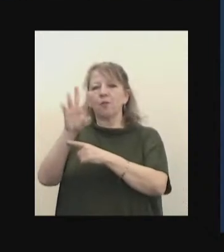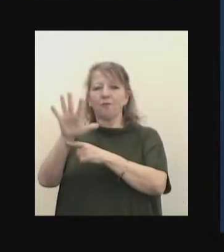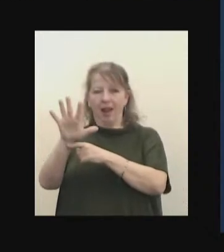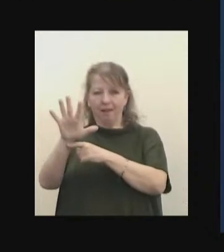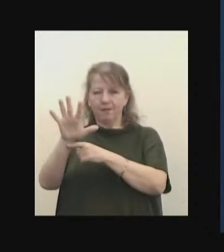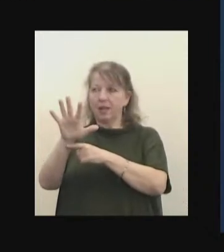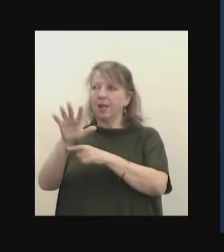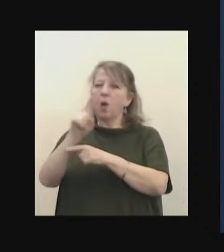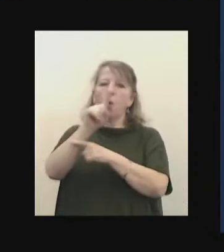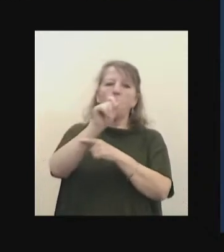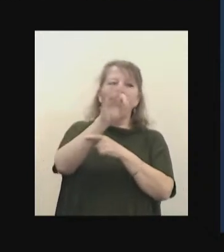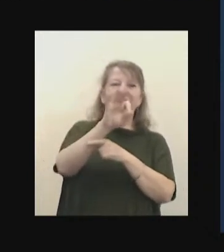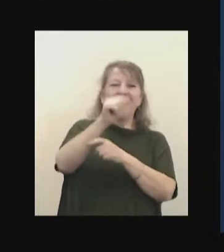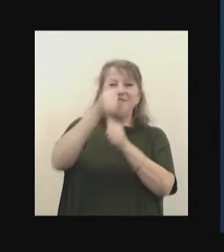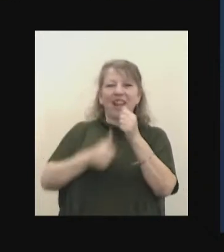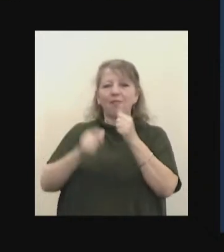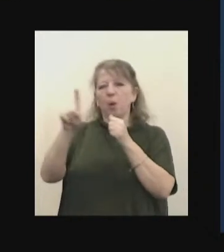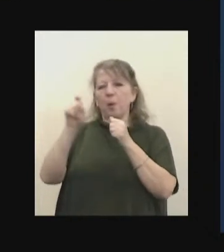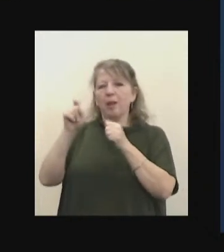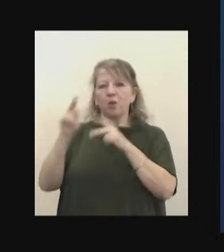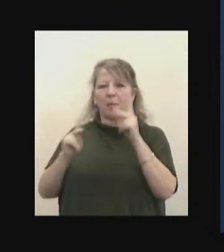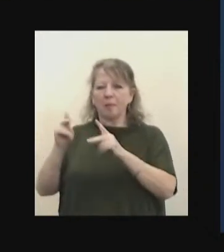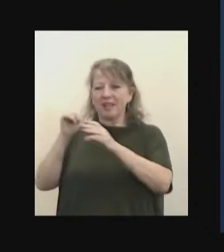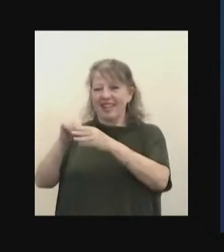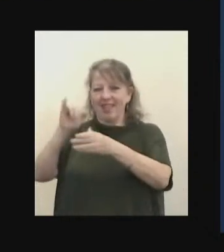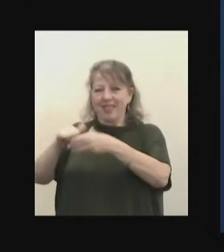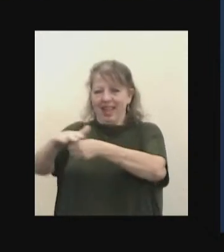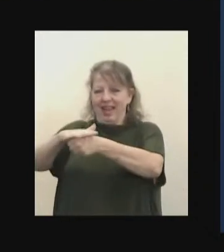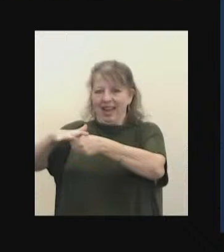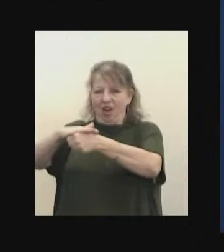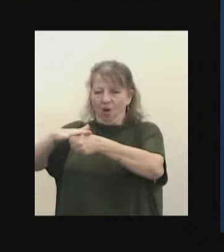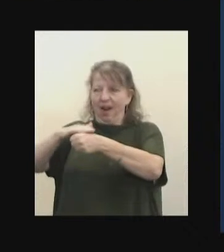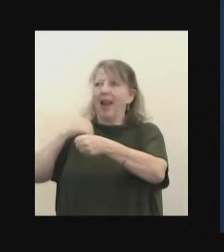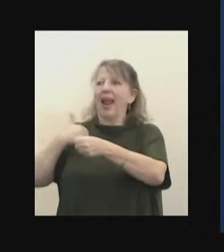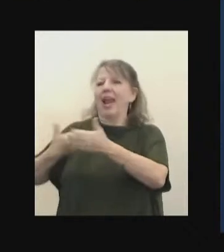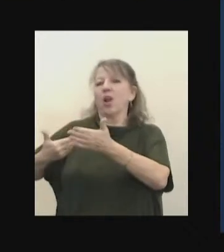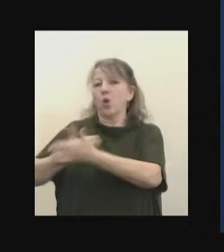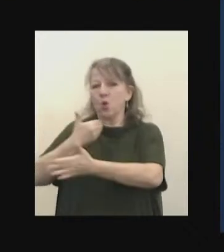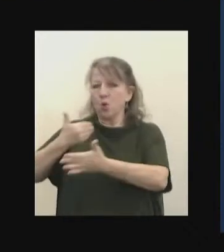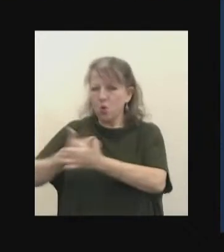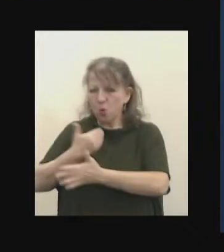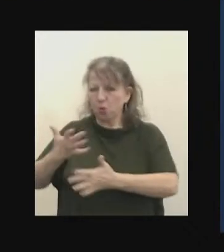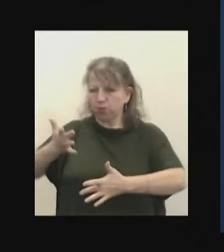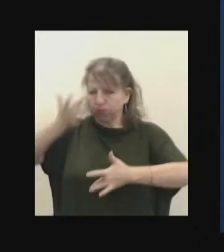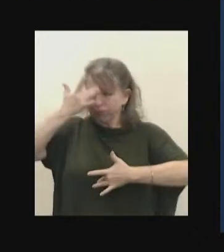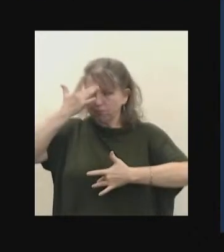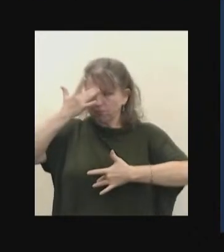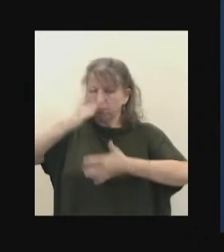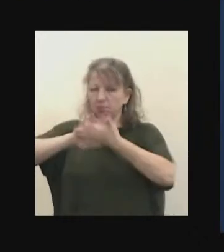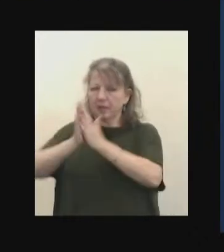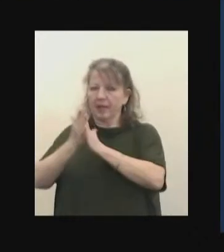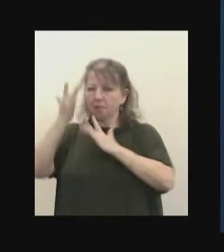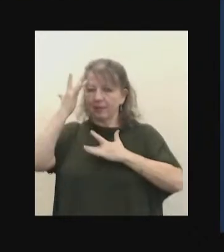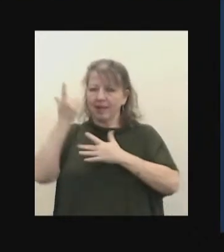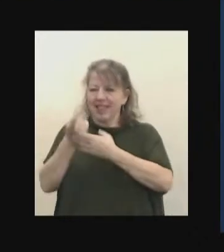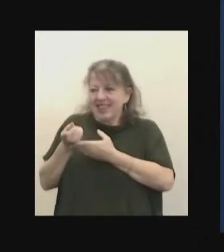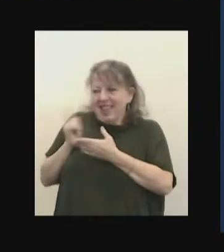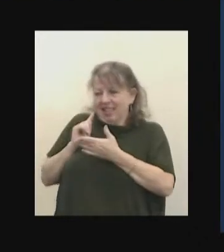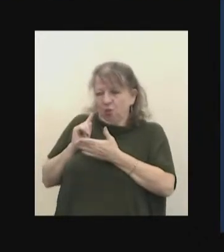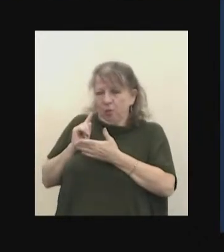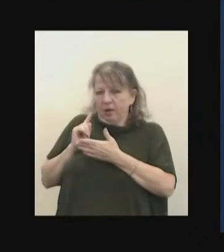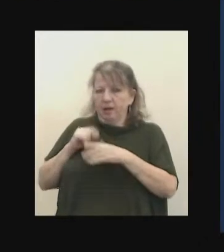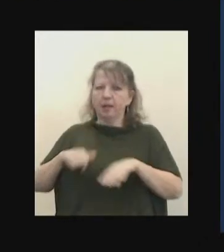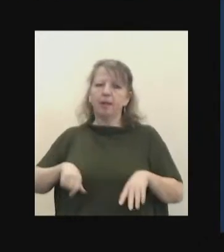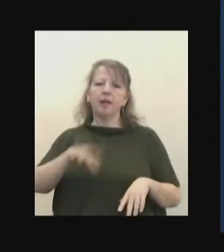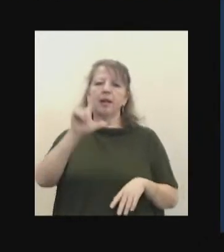out of every 100 residents in that zip code had a new COVID-19 case last week alone. Lancaster has